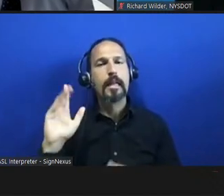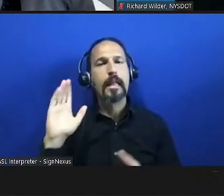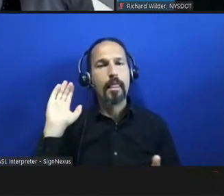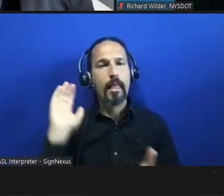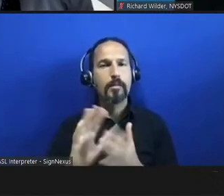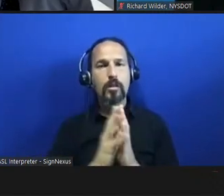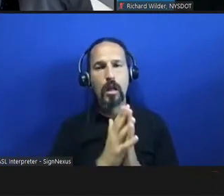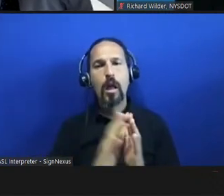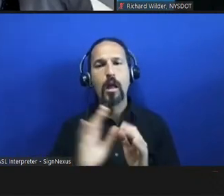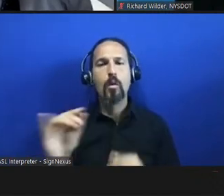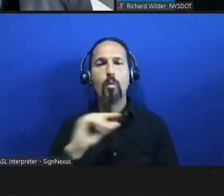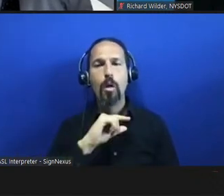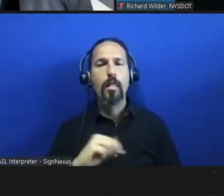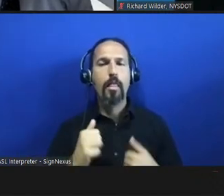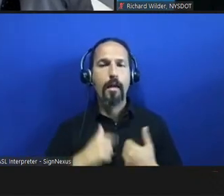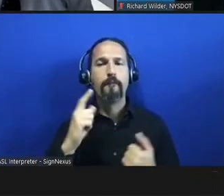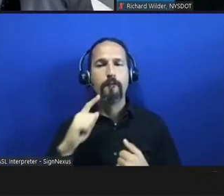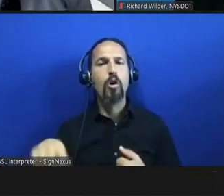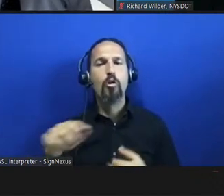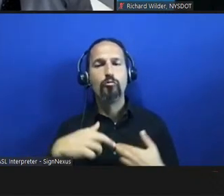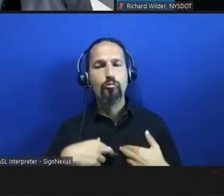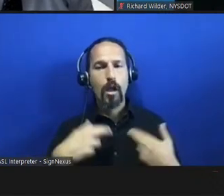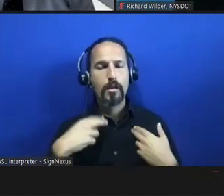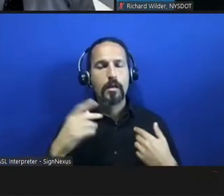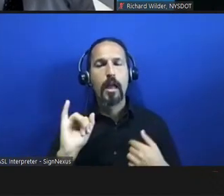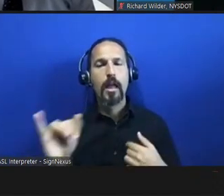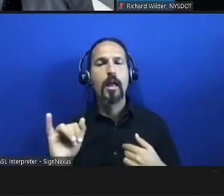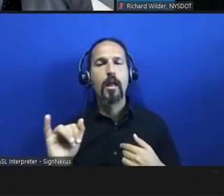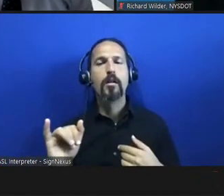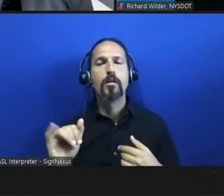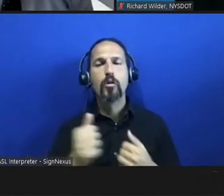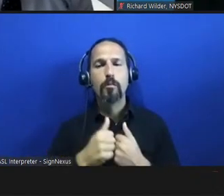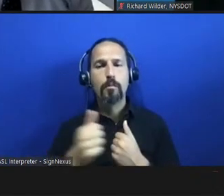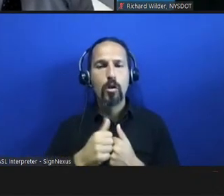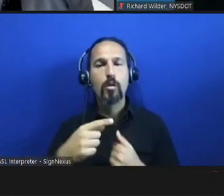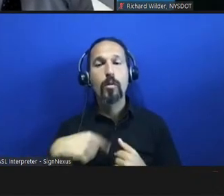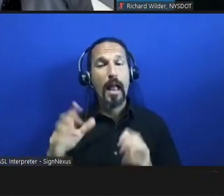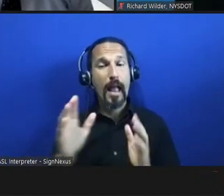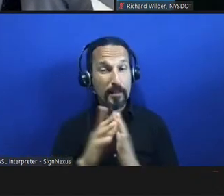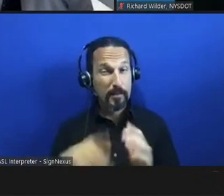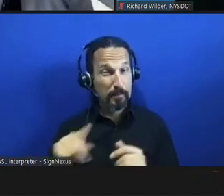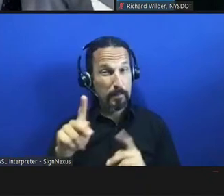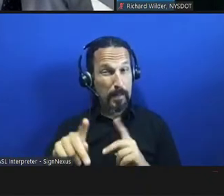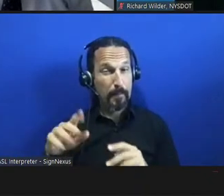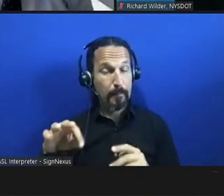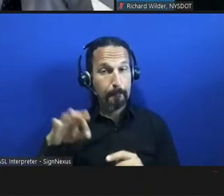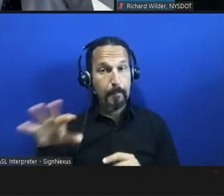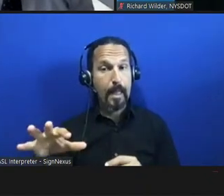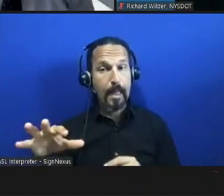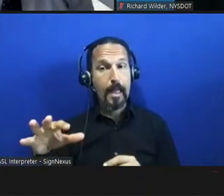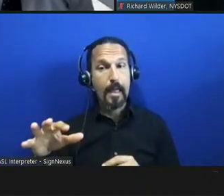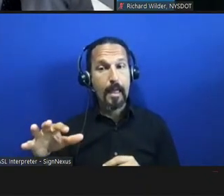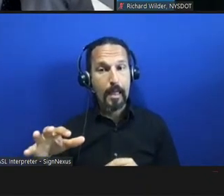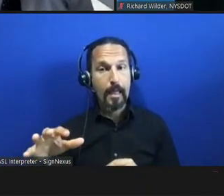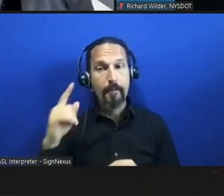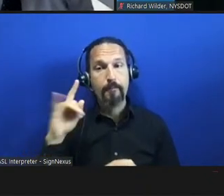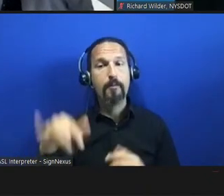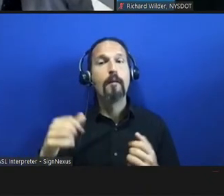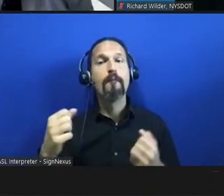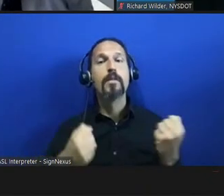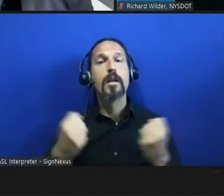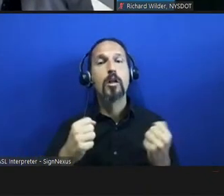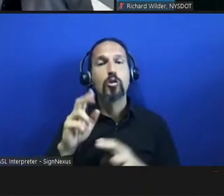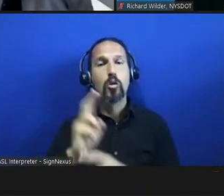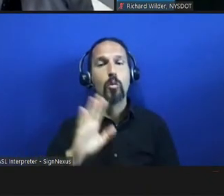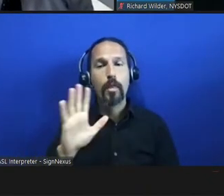down and improve quality of life for residents commuters and others right now we're simply asking people to pay for vehicle usage